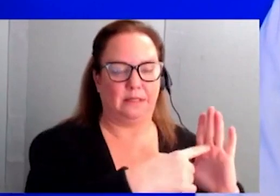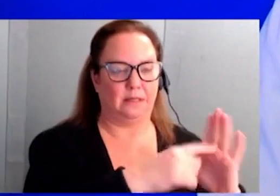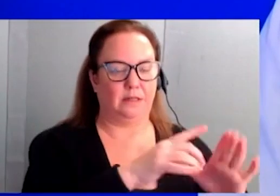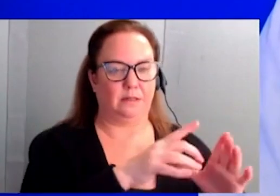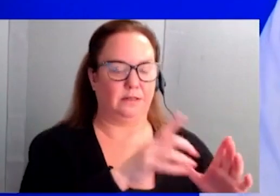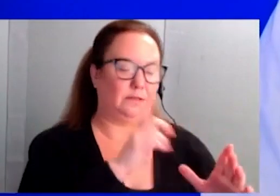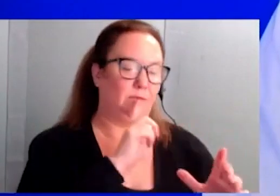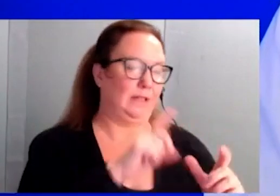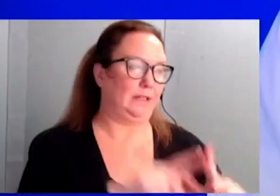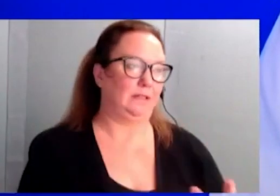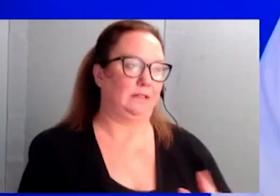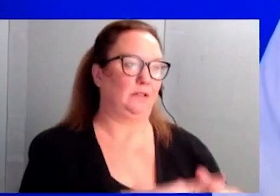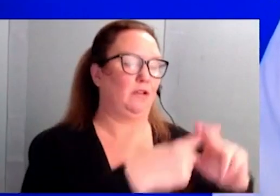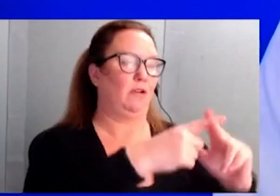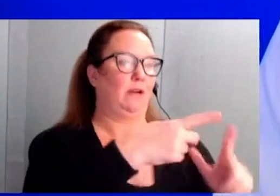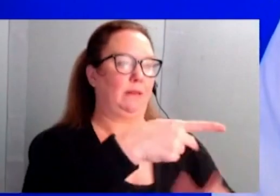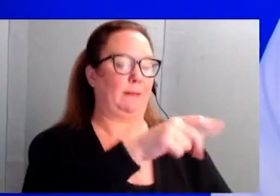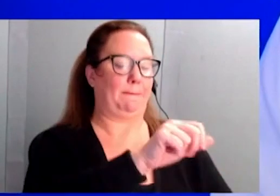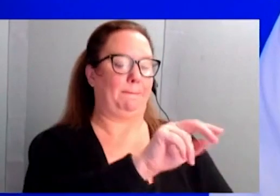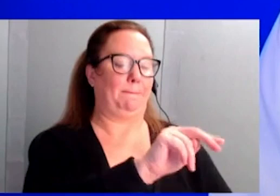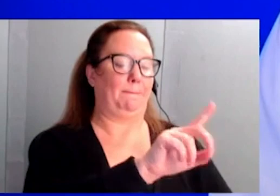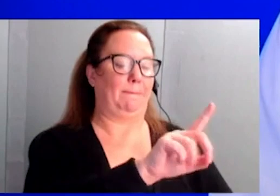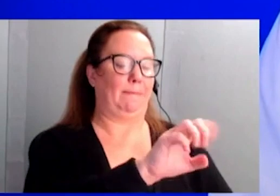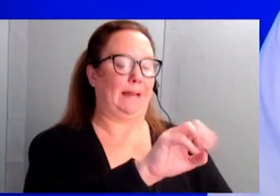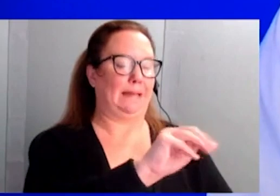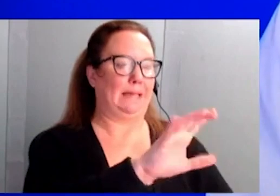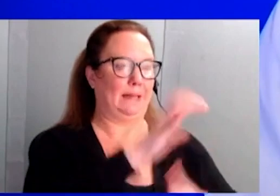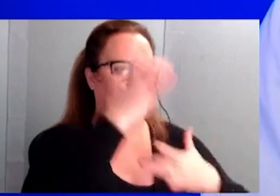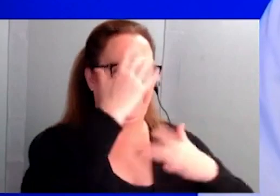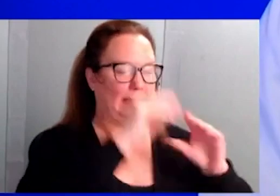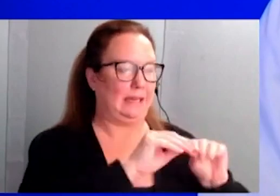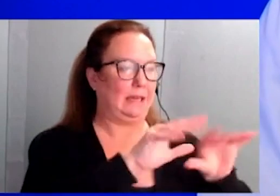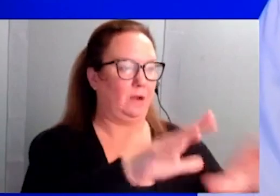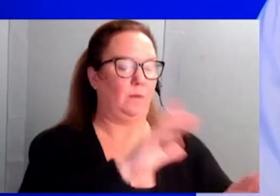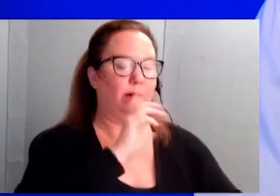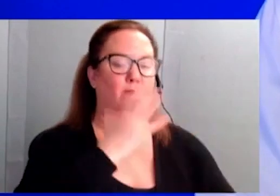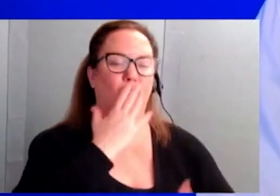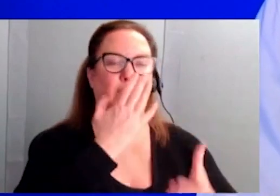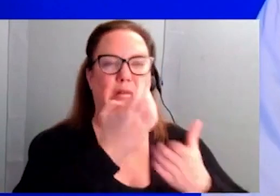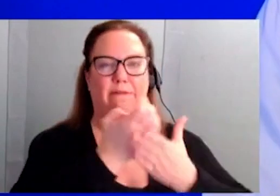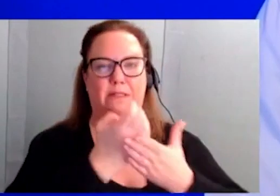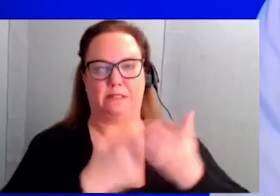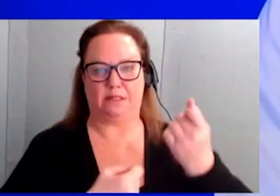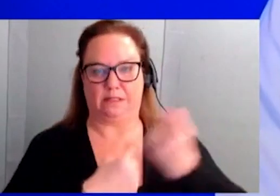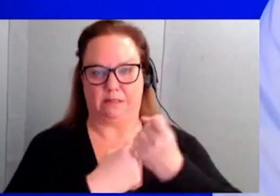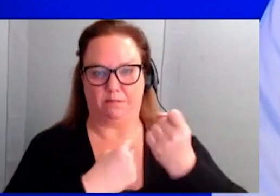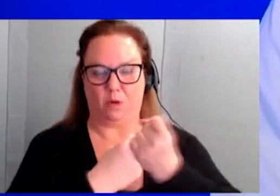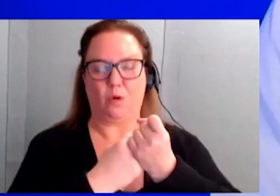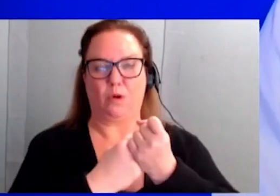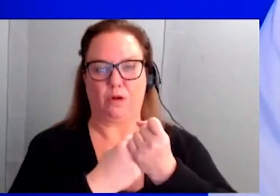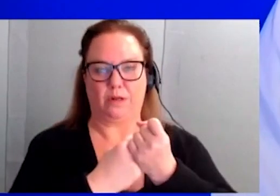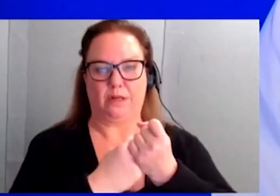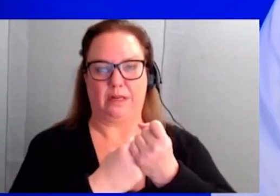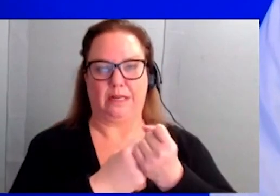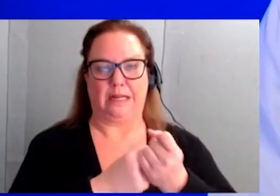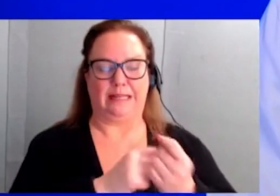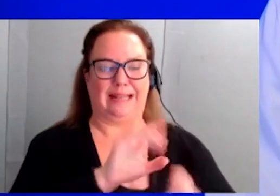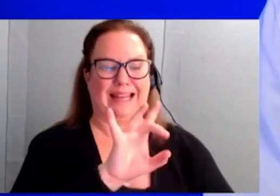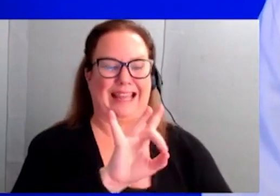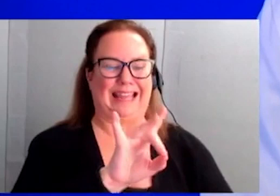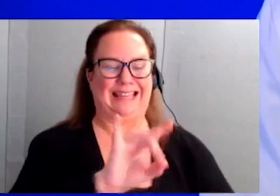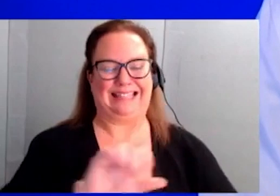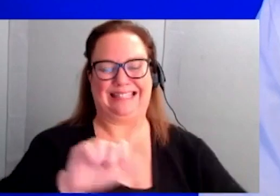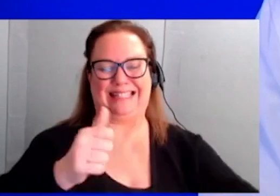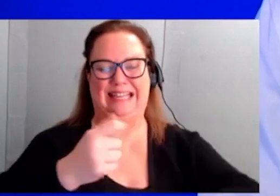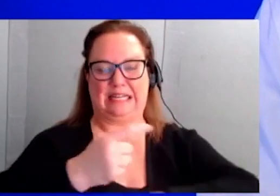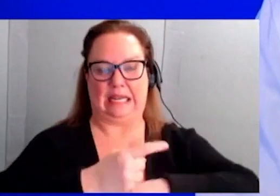pandemic, we've had very good evidence and data to support the fact that if you are mostly in that 8 to 10 days from when your